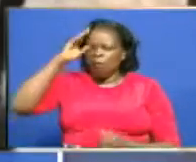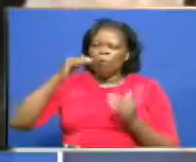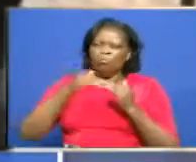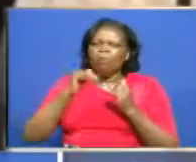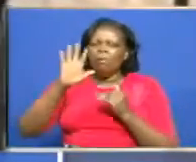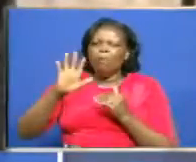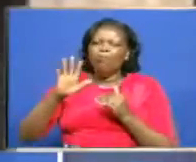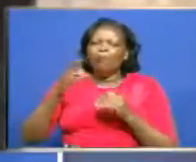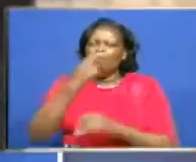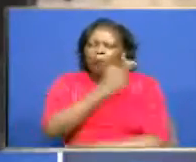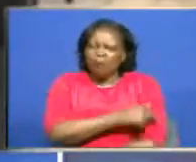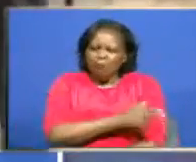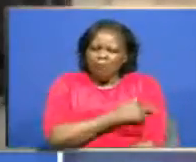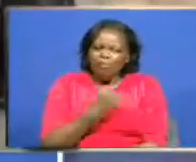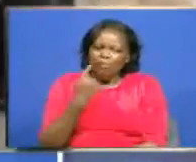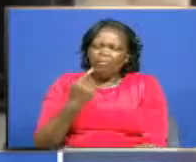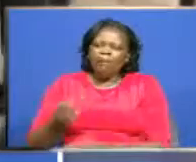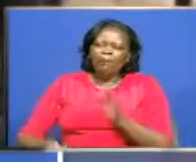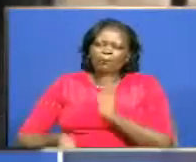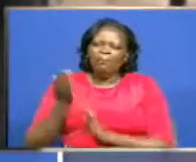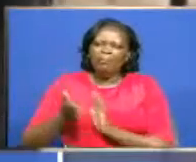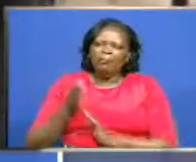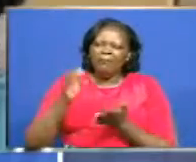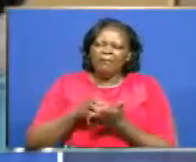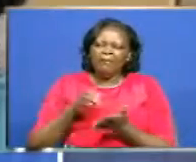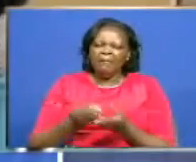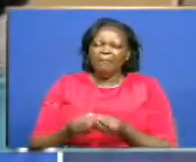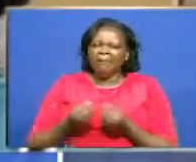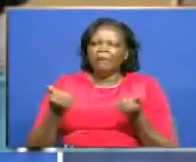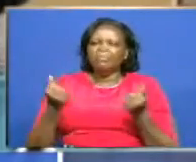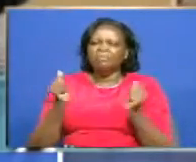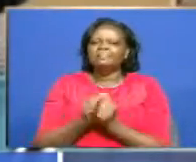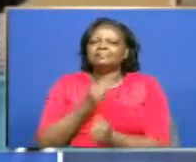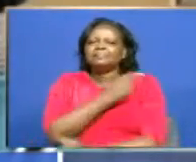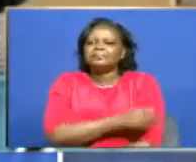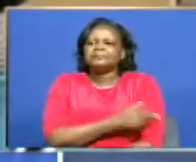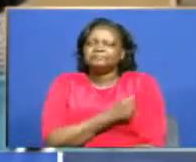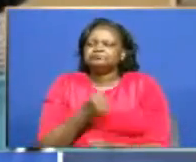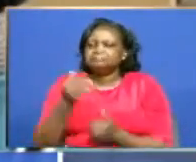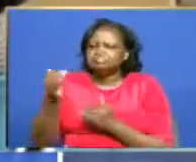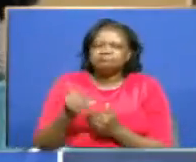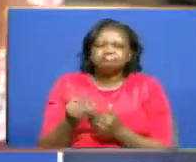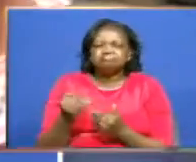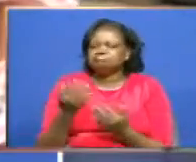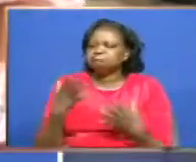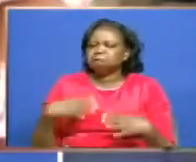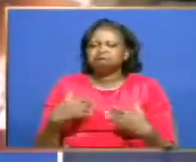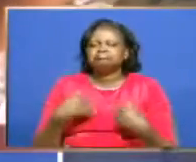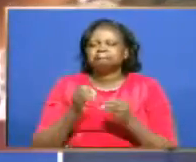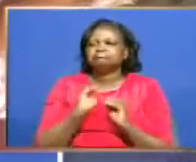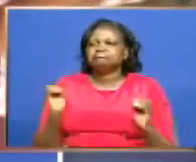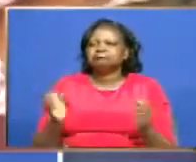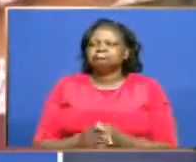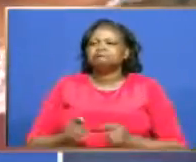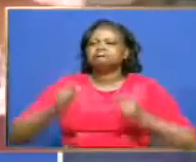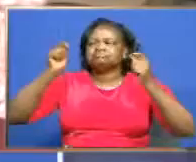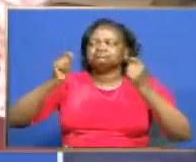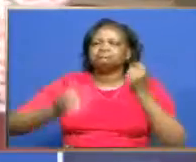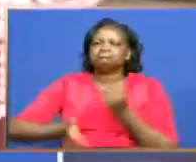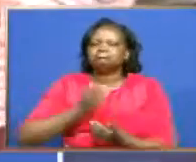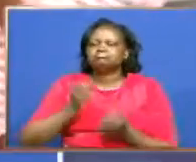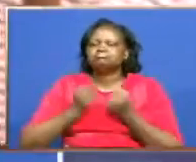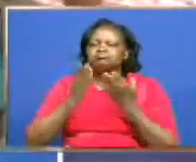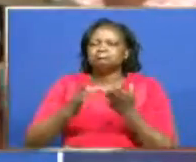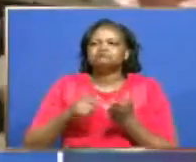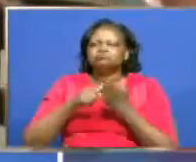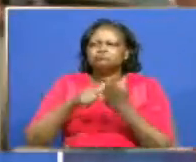5 hospital, only emergency cases were being attended to, with the hospital almost deserted. The striking caregivers insist